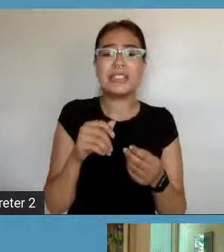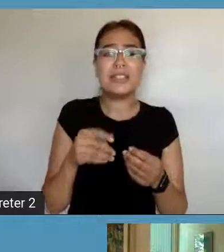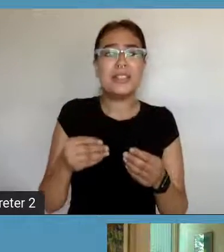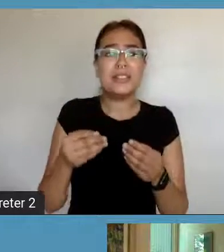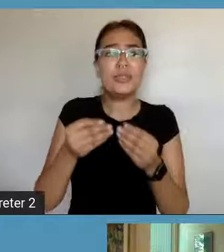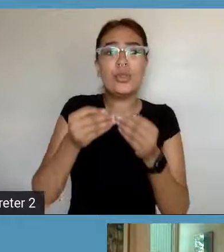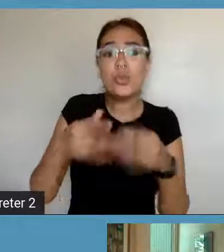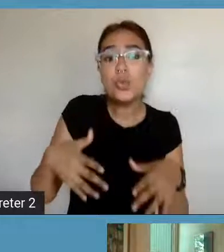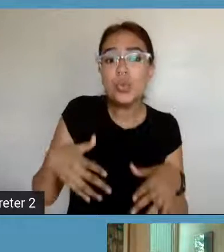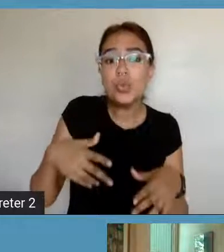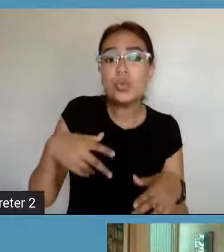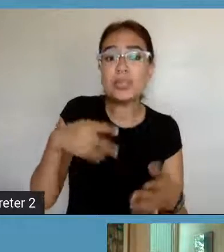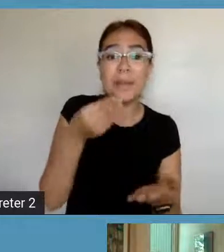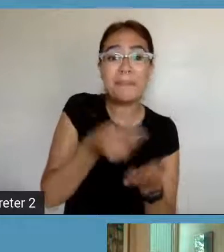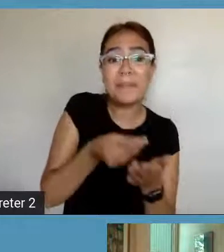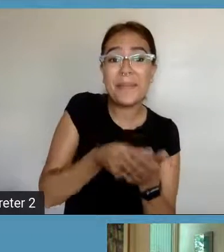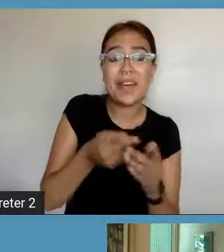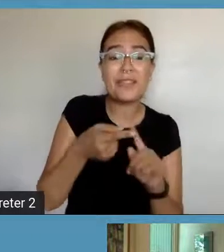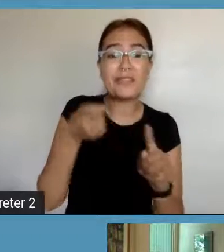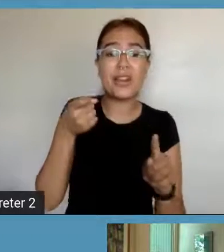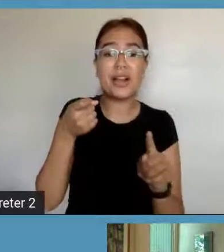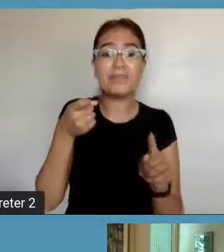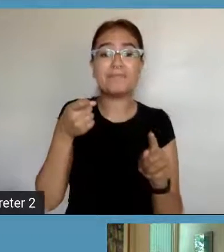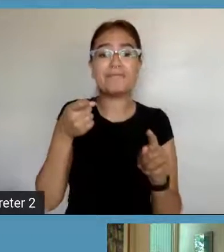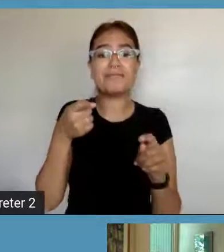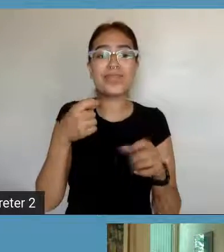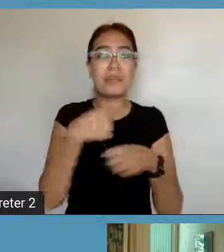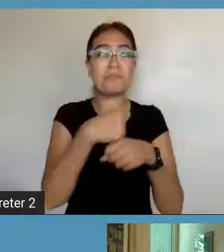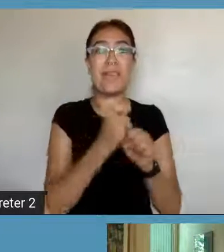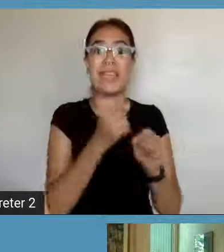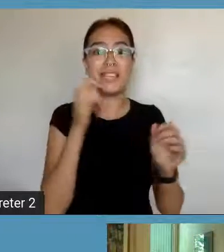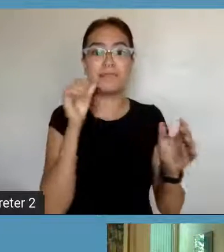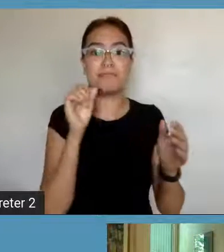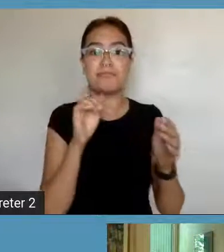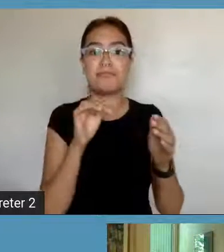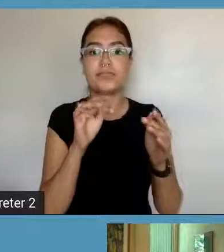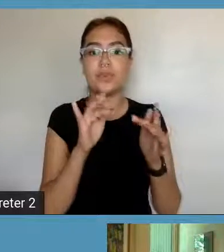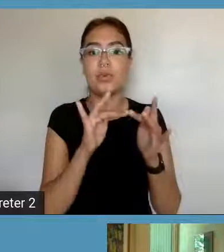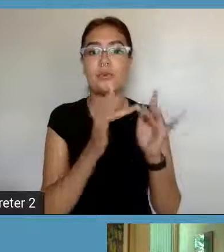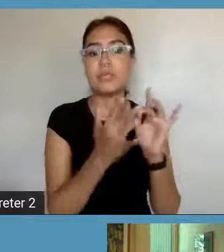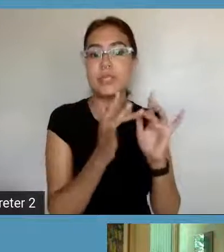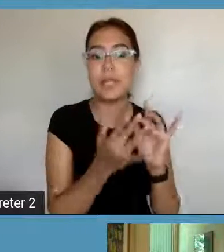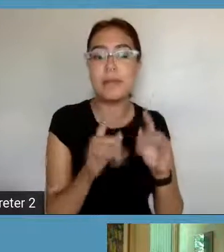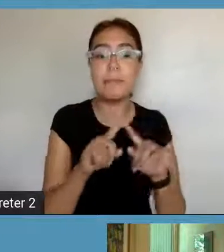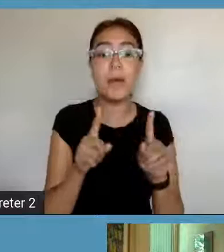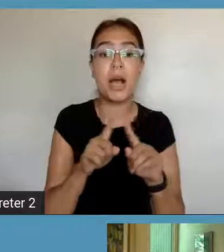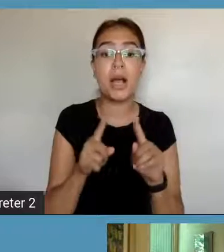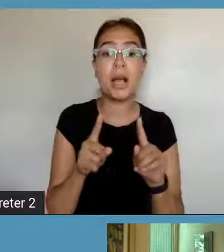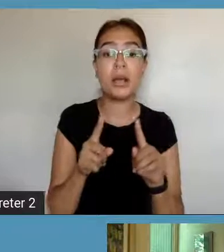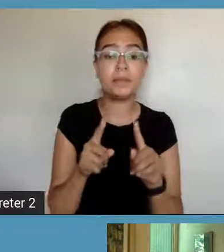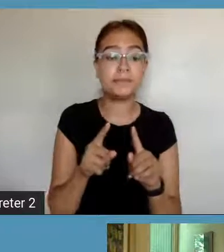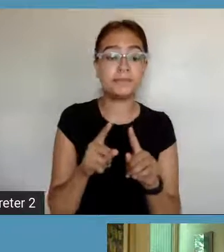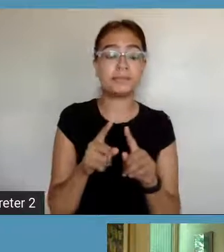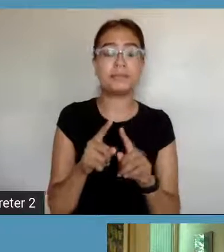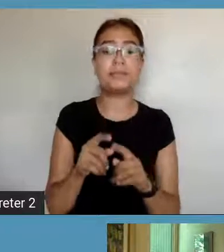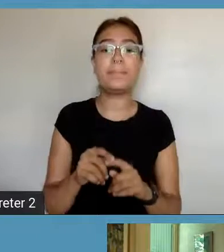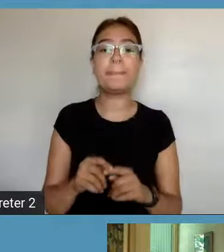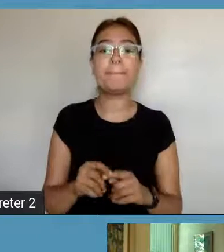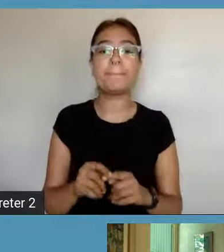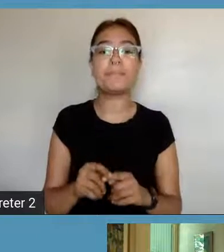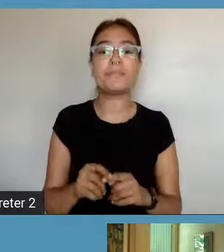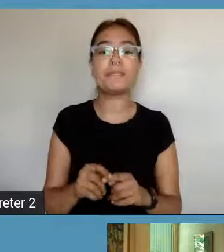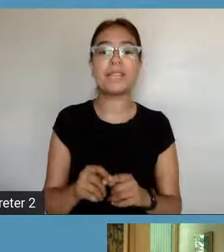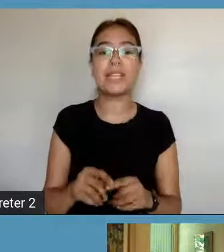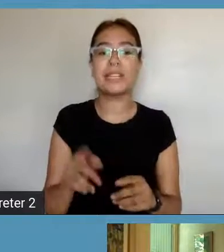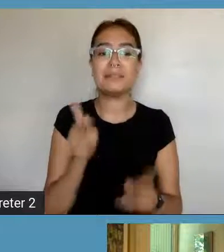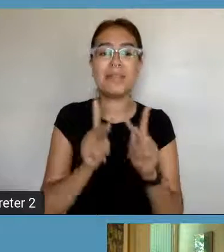and reproduction. But you find that in many cases, the numbers of, you know, like people not adhering to copyright standards